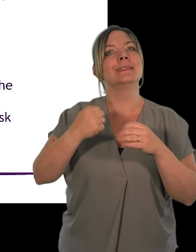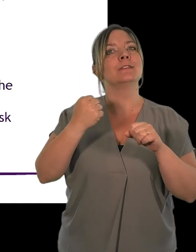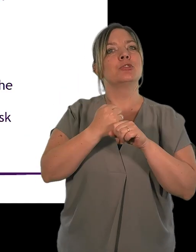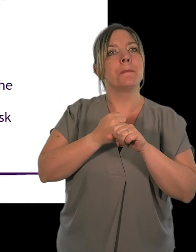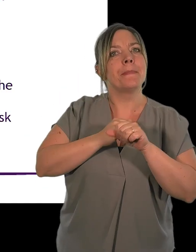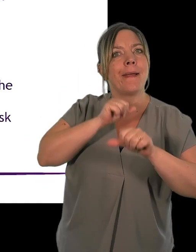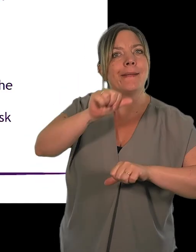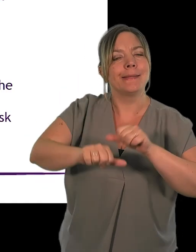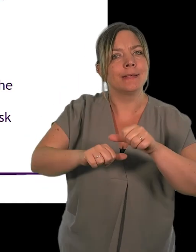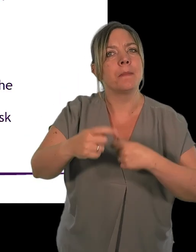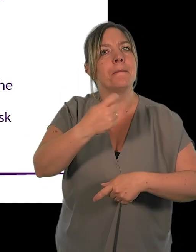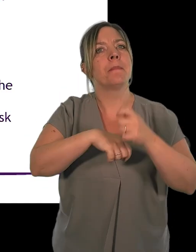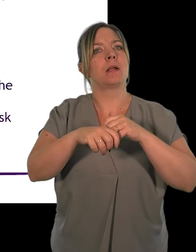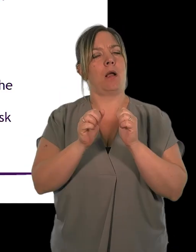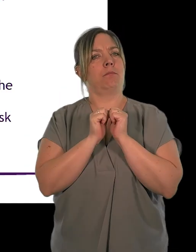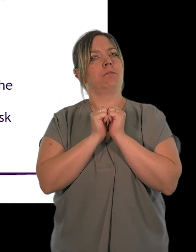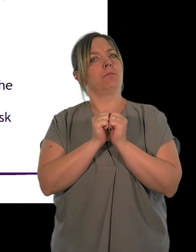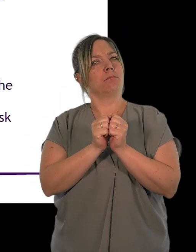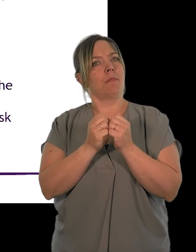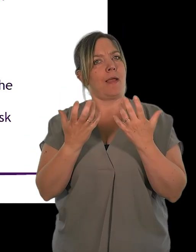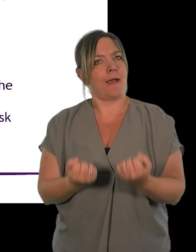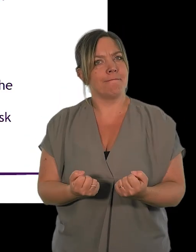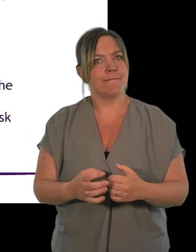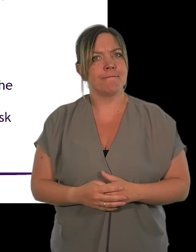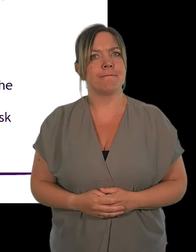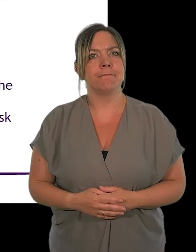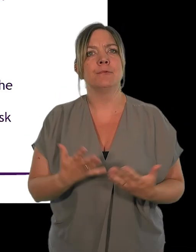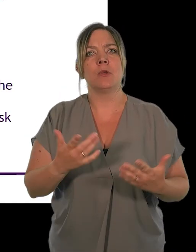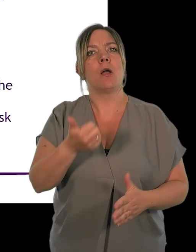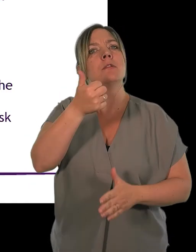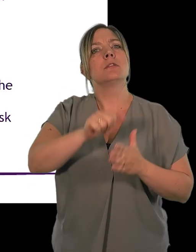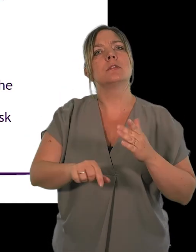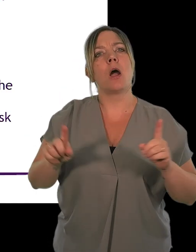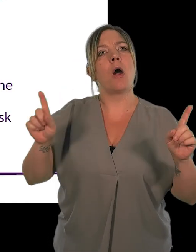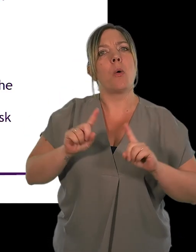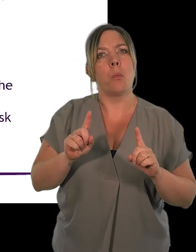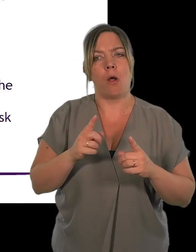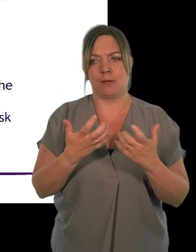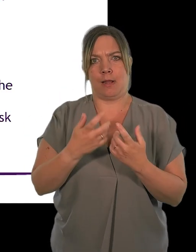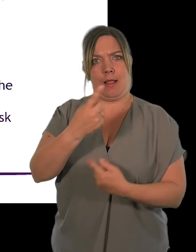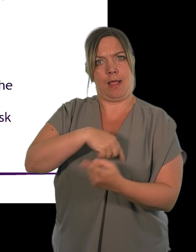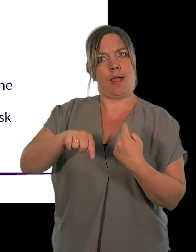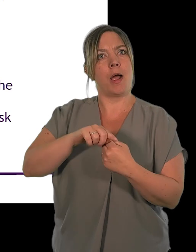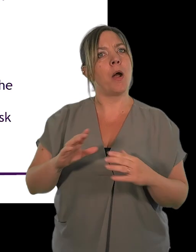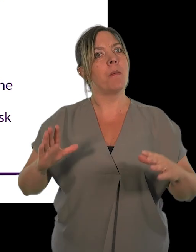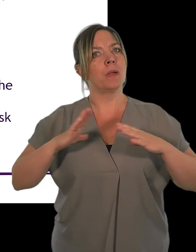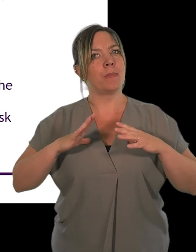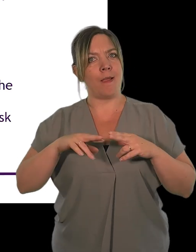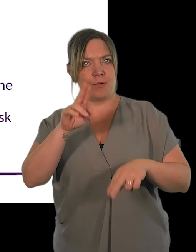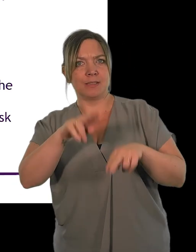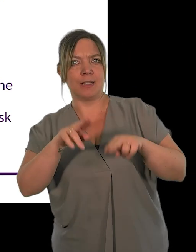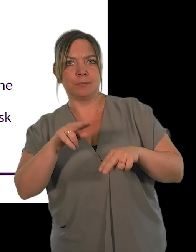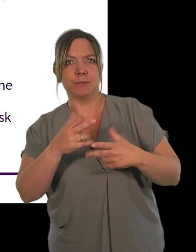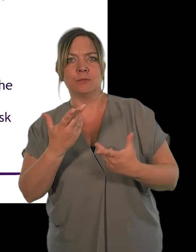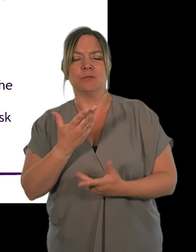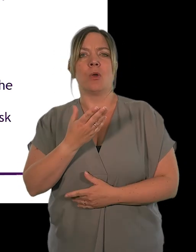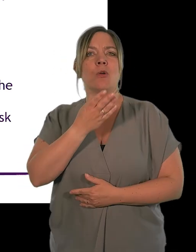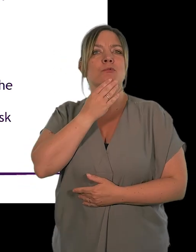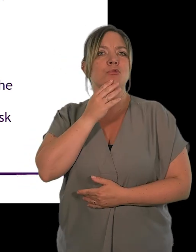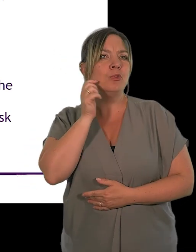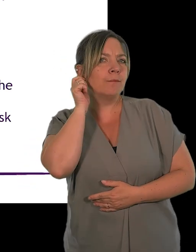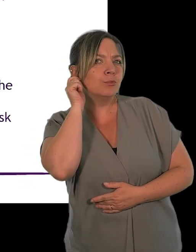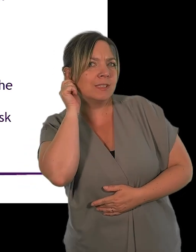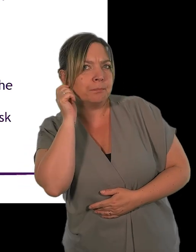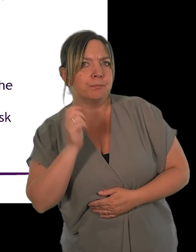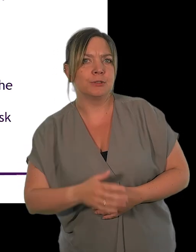So let's start with looking at how we prepare for the assessment. So some useful pointers here.